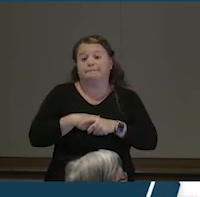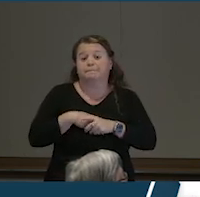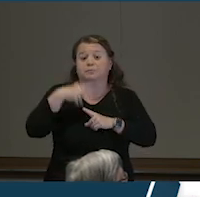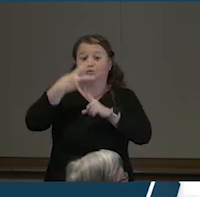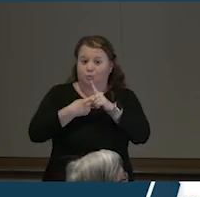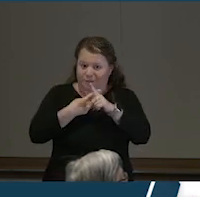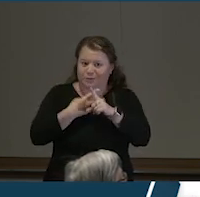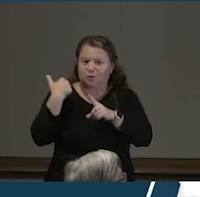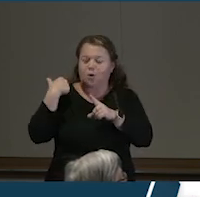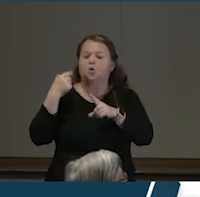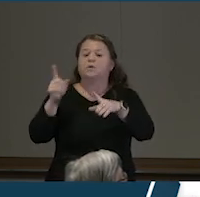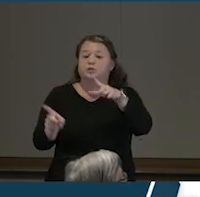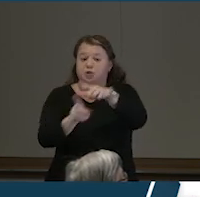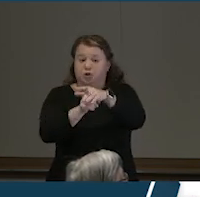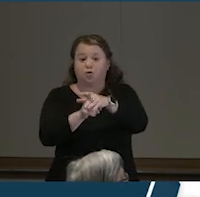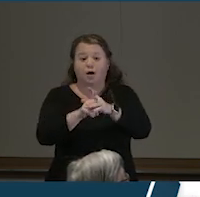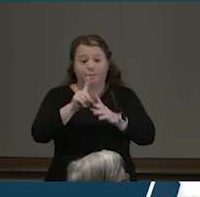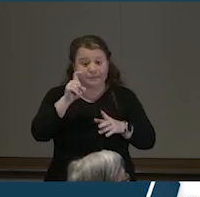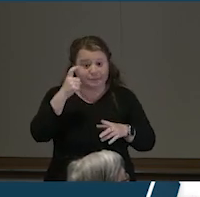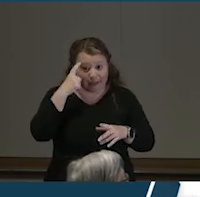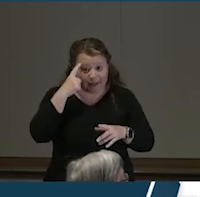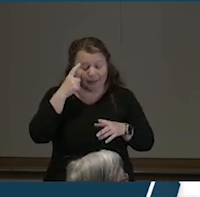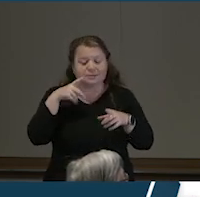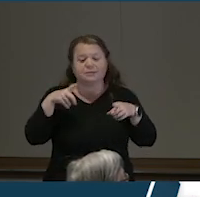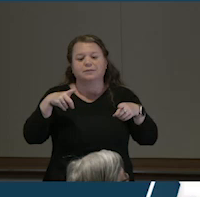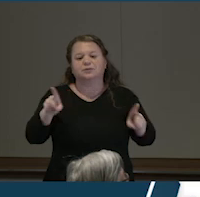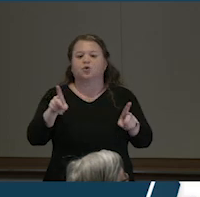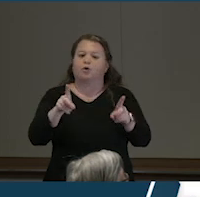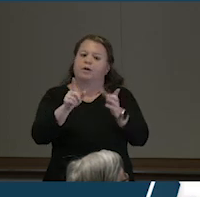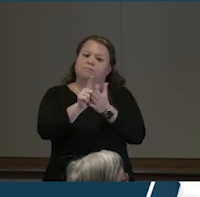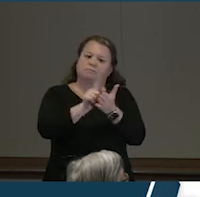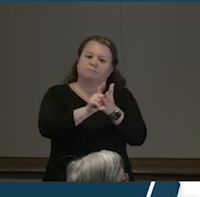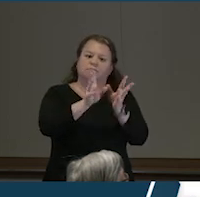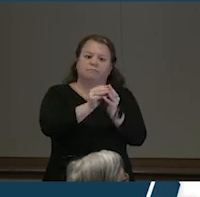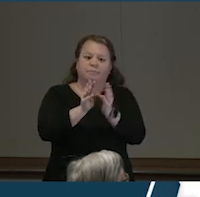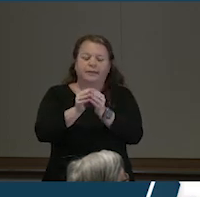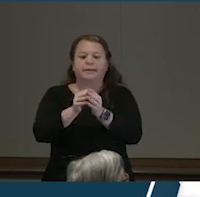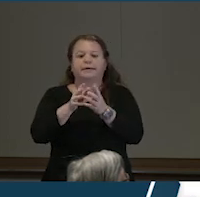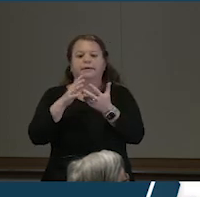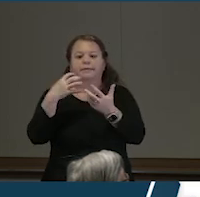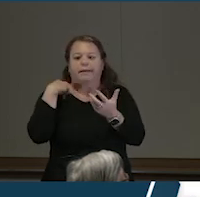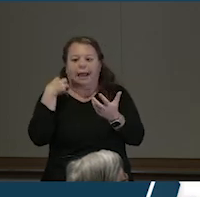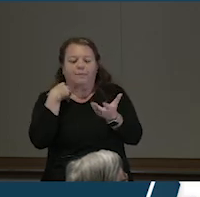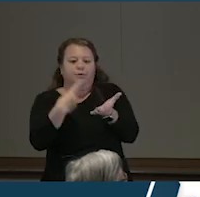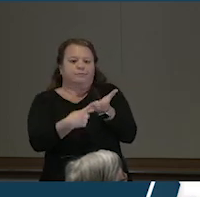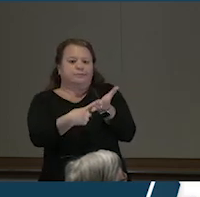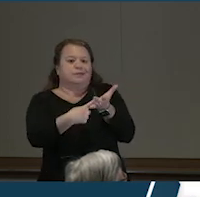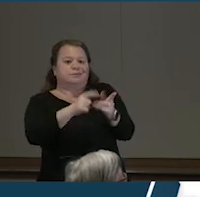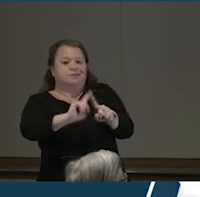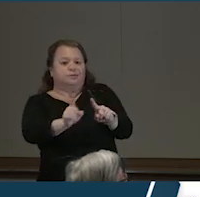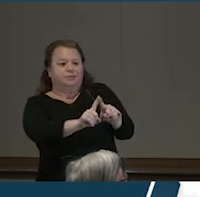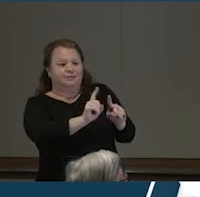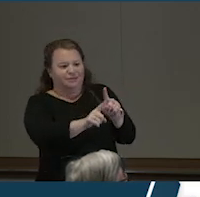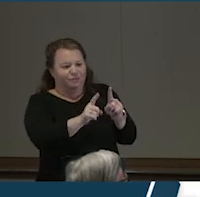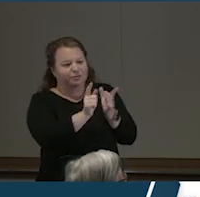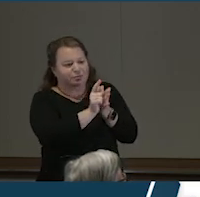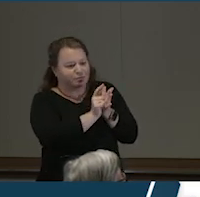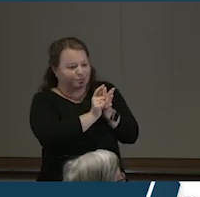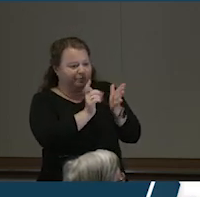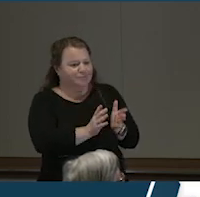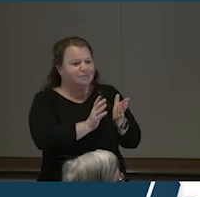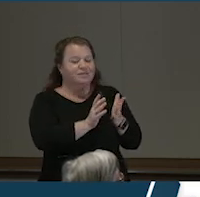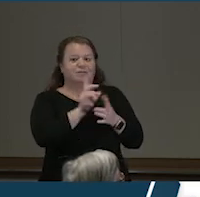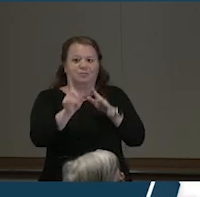in Tallahassee during the legislative session. We were making our way through the Capitol, talking to different legislators. We popped into his